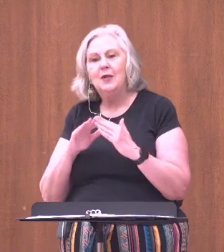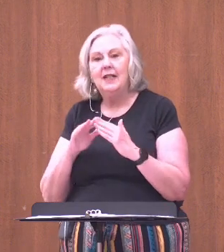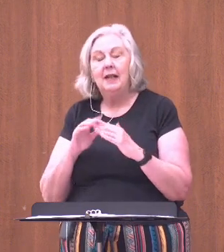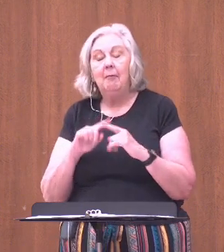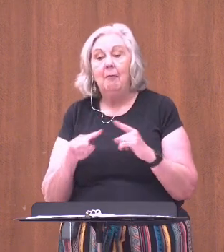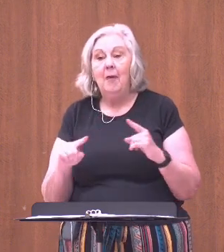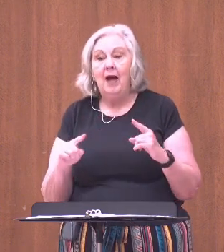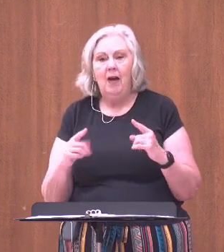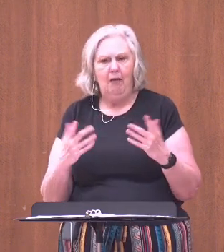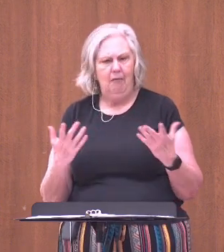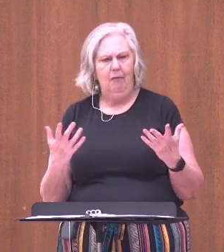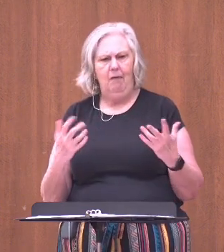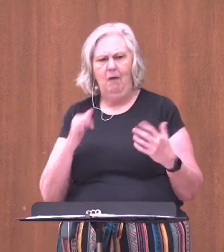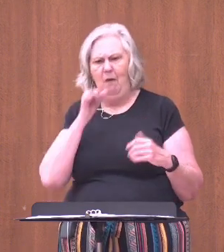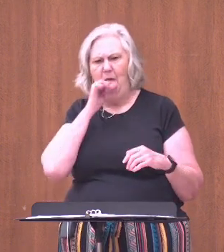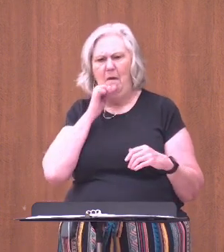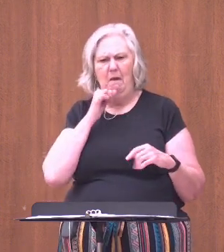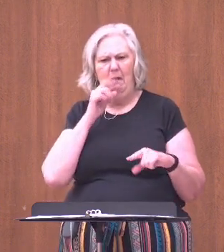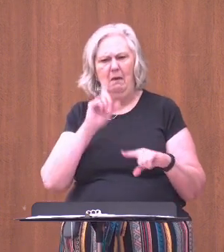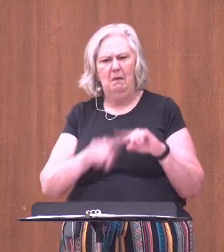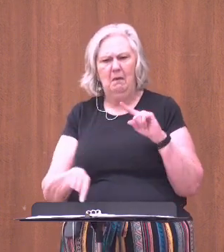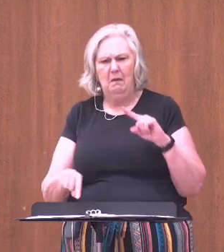more can anyone take?